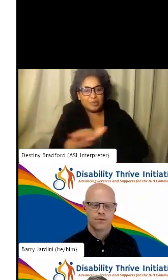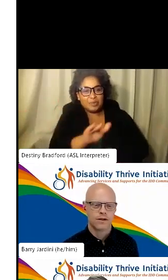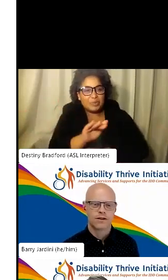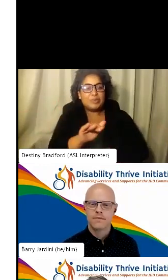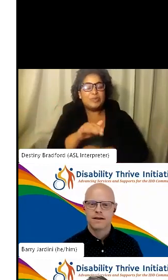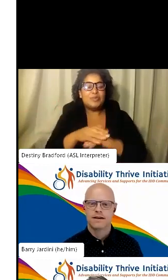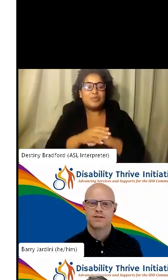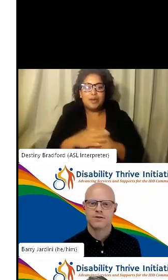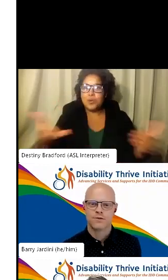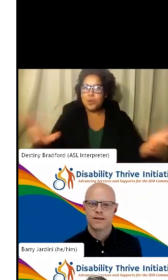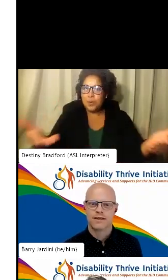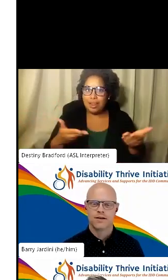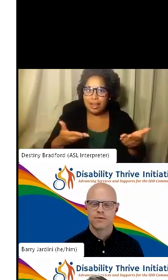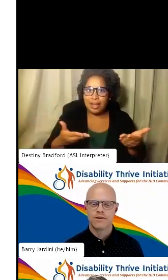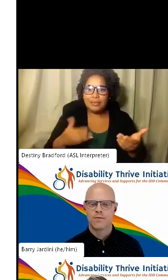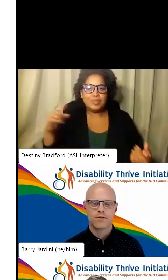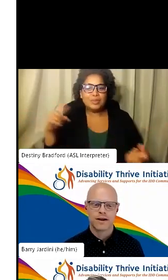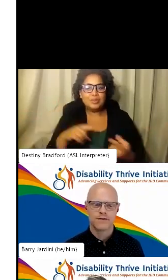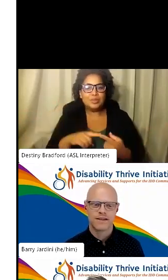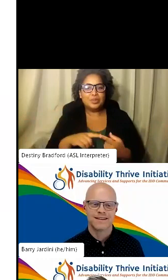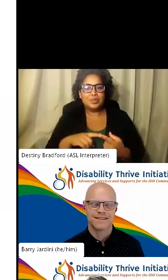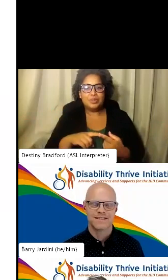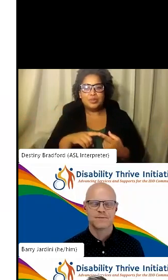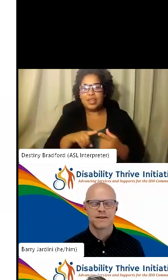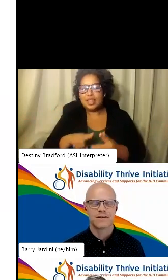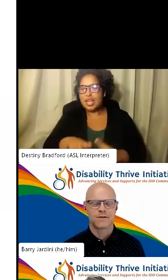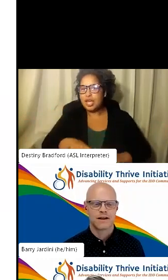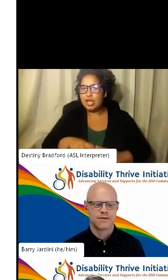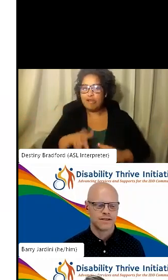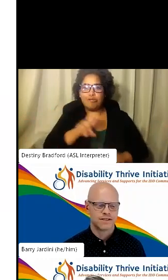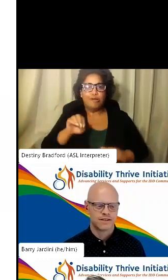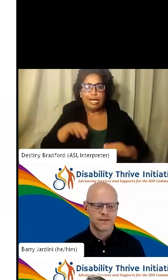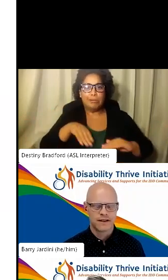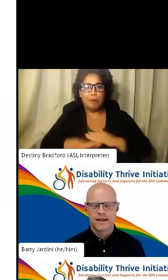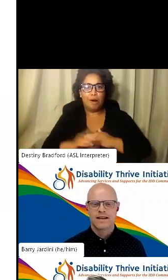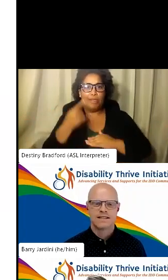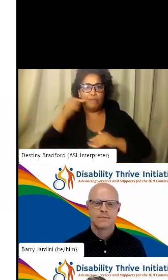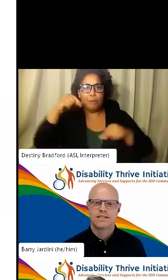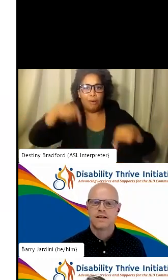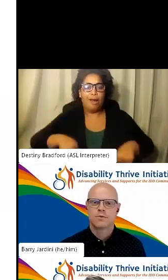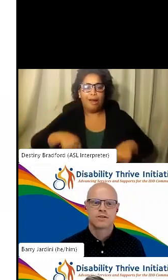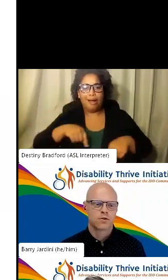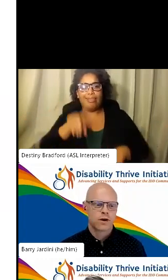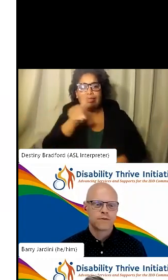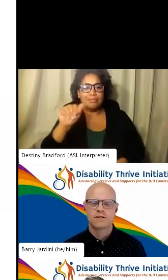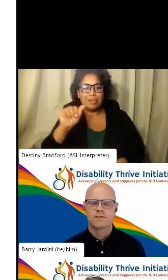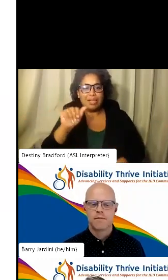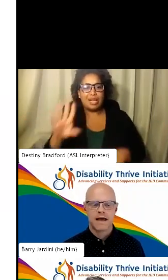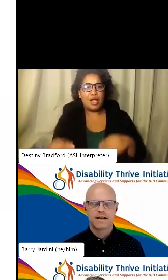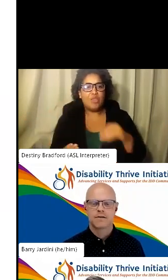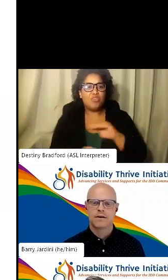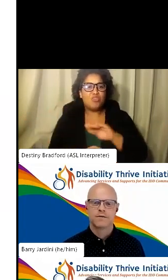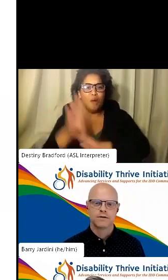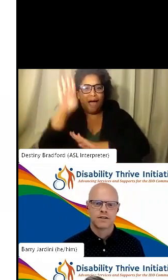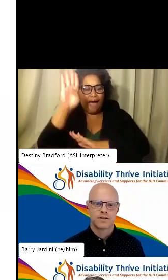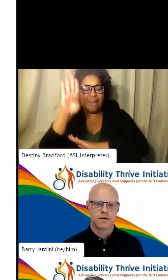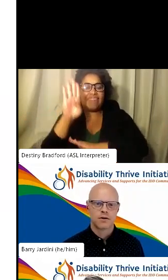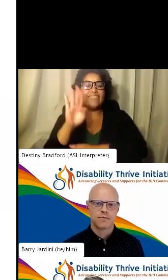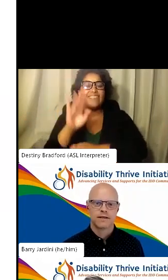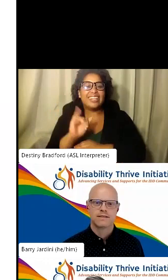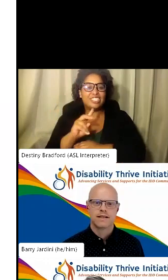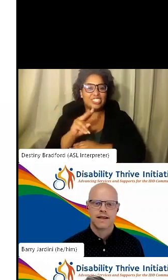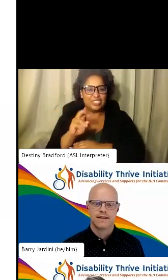and welcome to the rebirth of the Disability Thrive Initiative. As Amber said, we're so grateful to be back, grateful